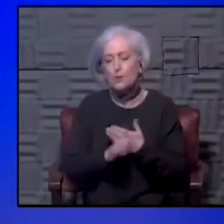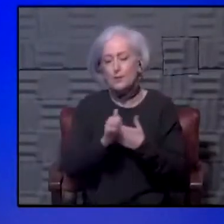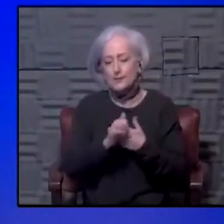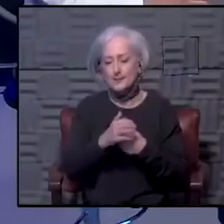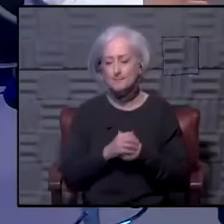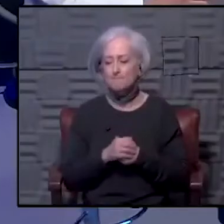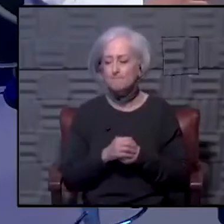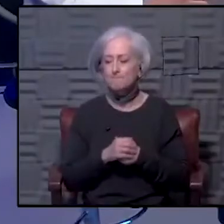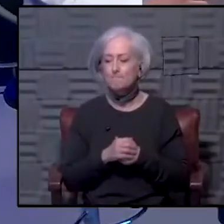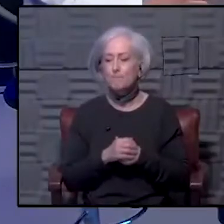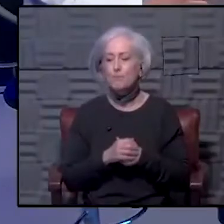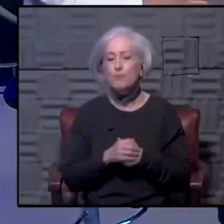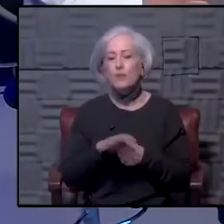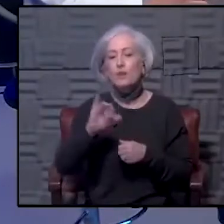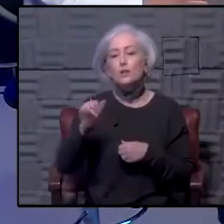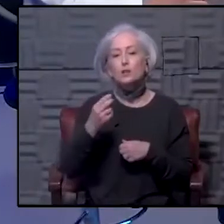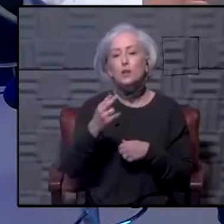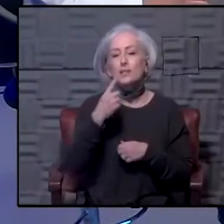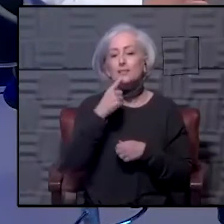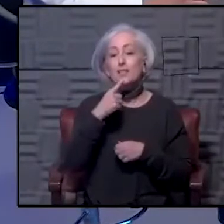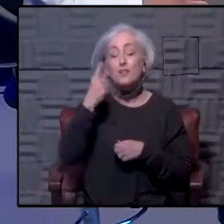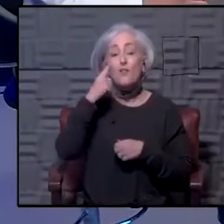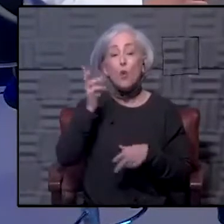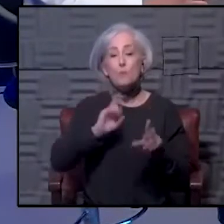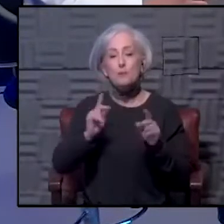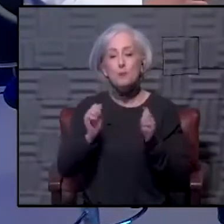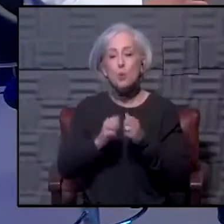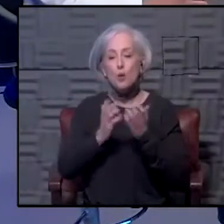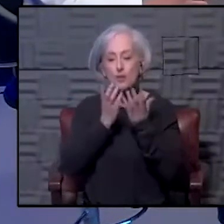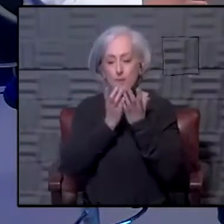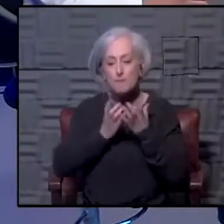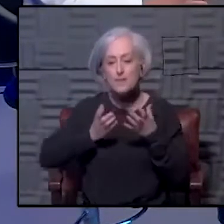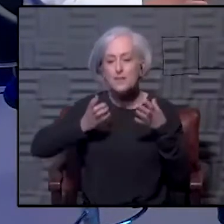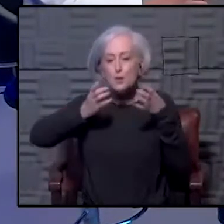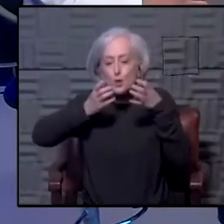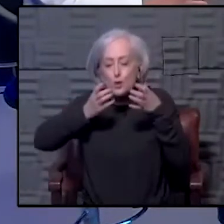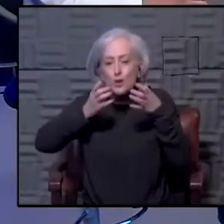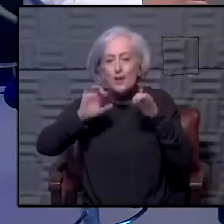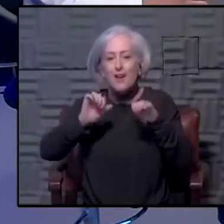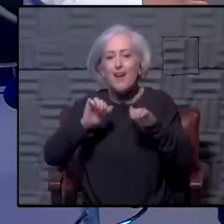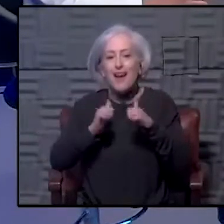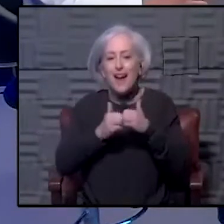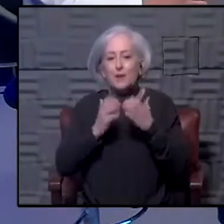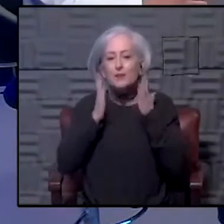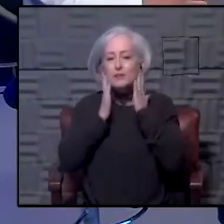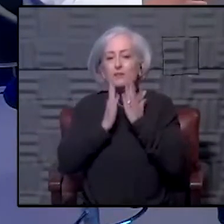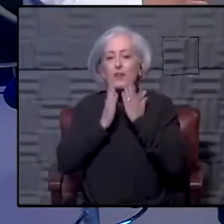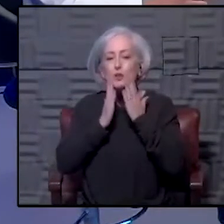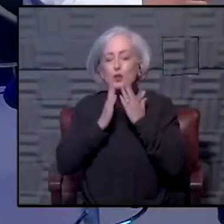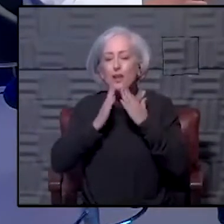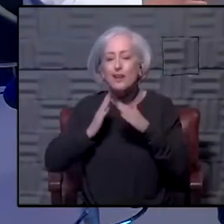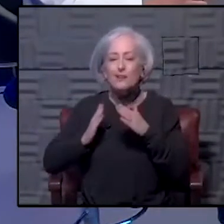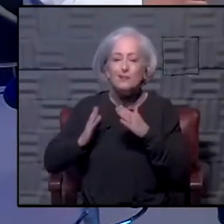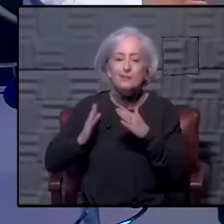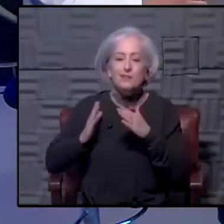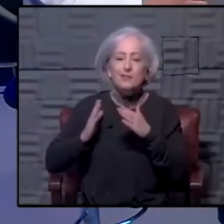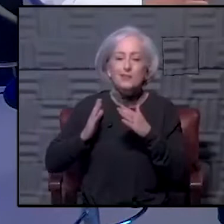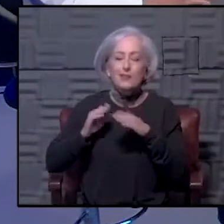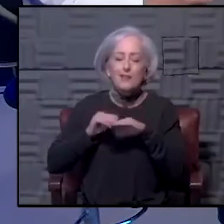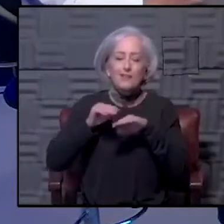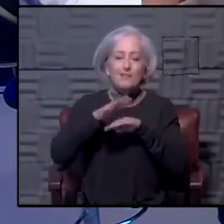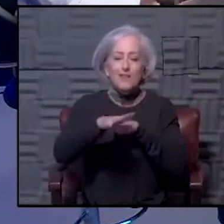know for the bearded among us, how does facial hair impact mask effectiveness? Well, I will